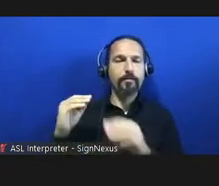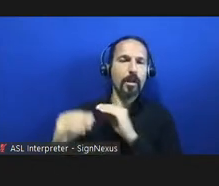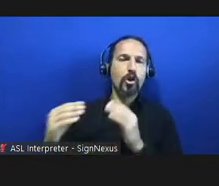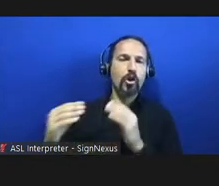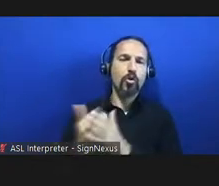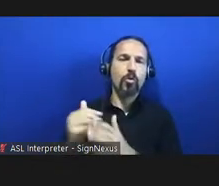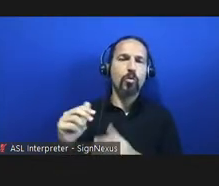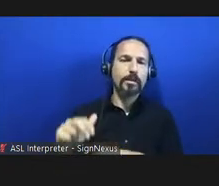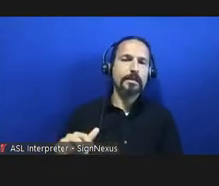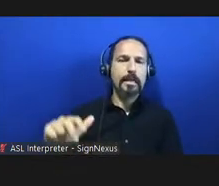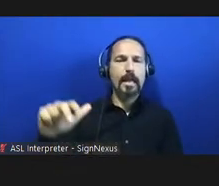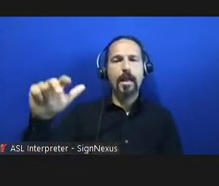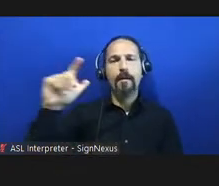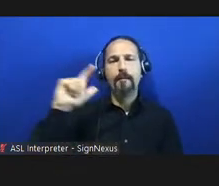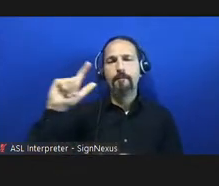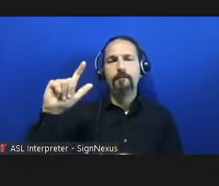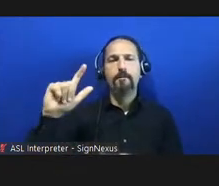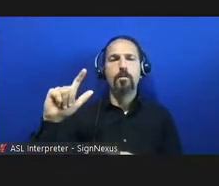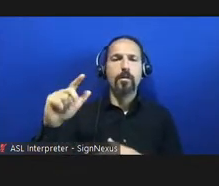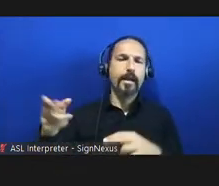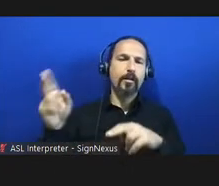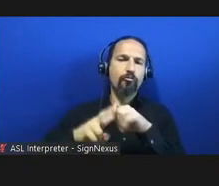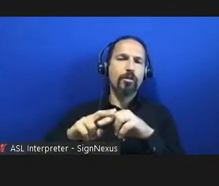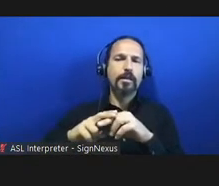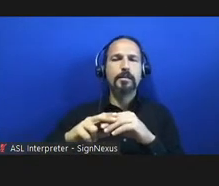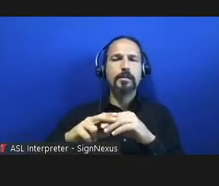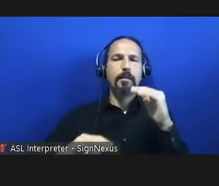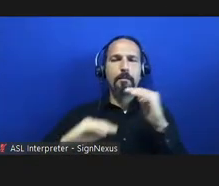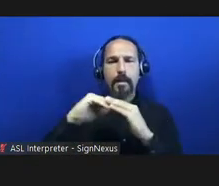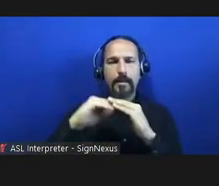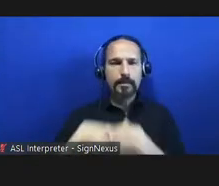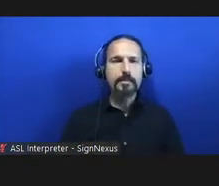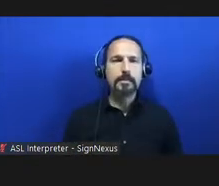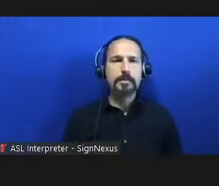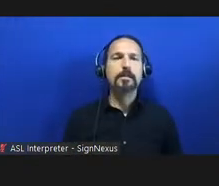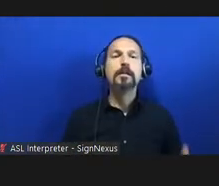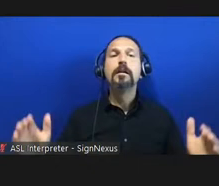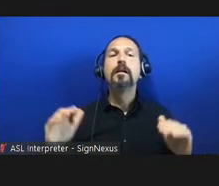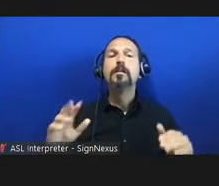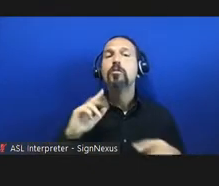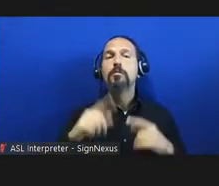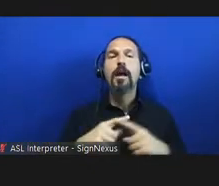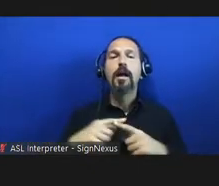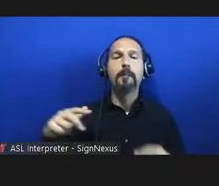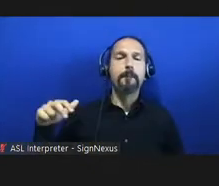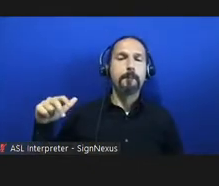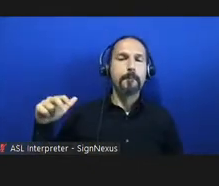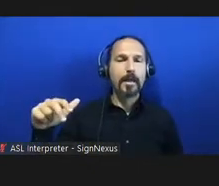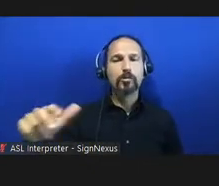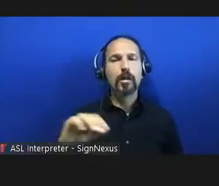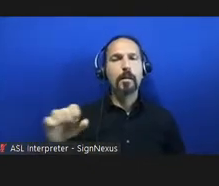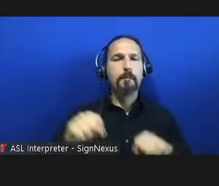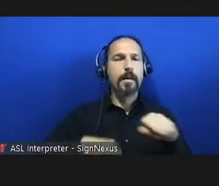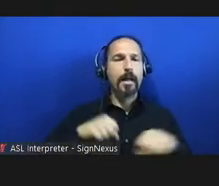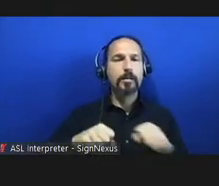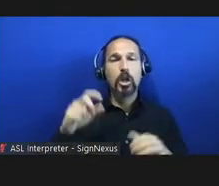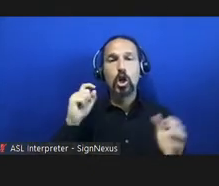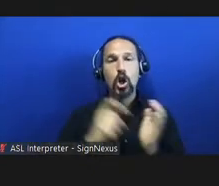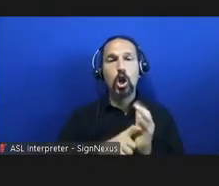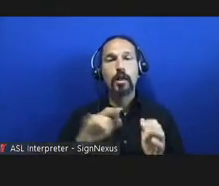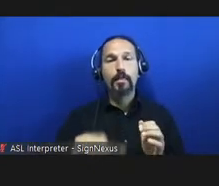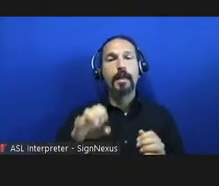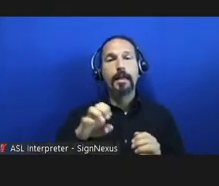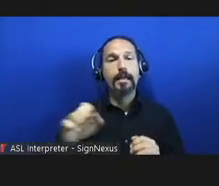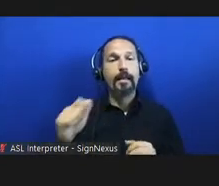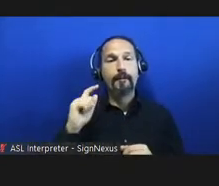new stair to increase capacity with respect to pedestrians and bicycles the EA found that increases in